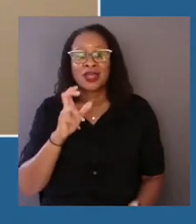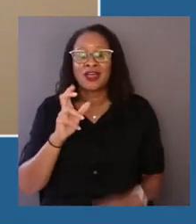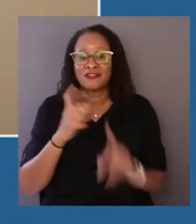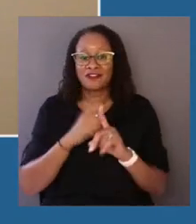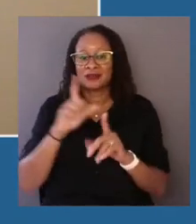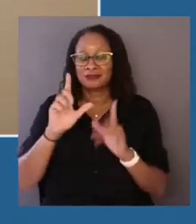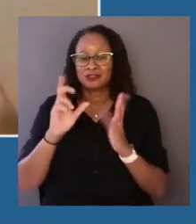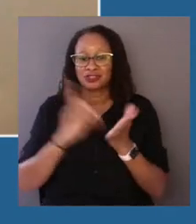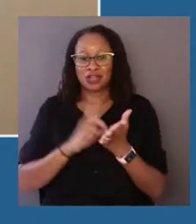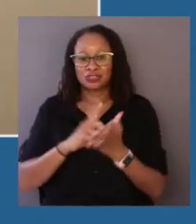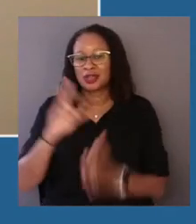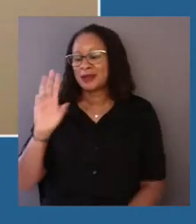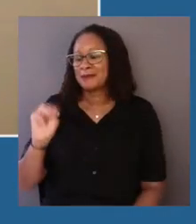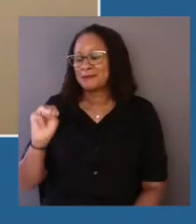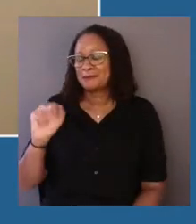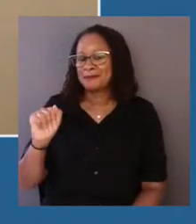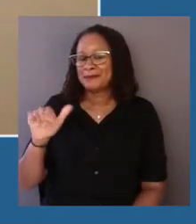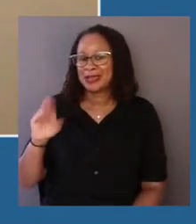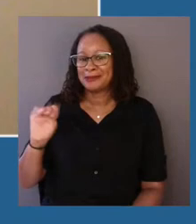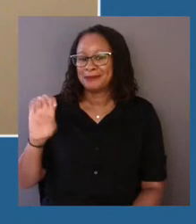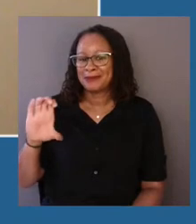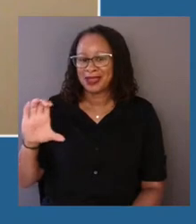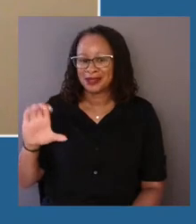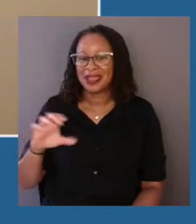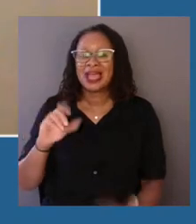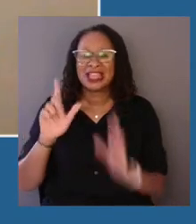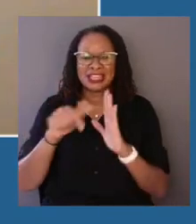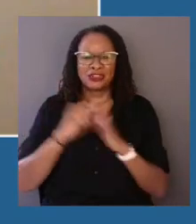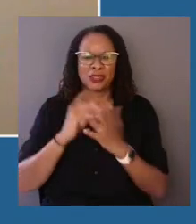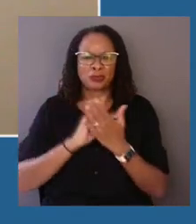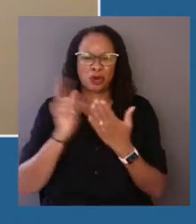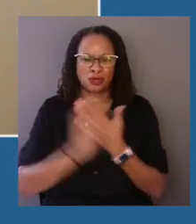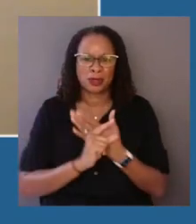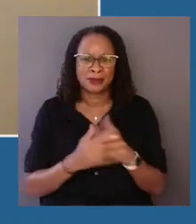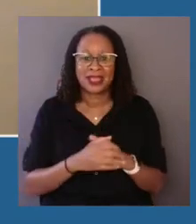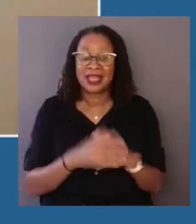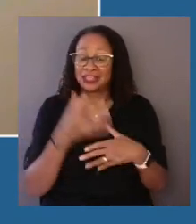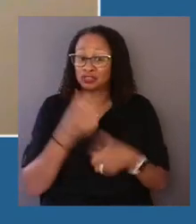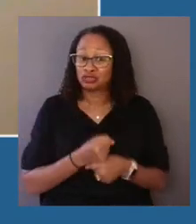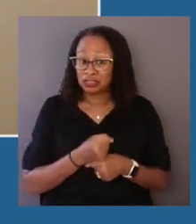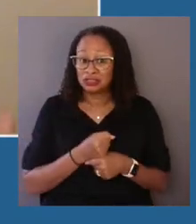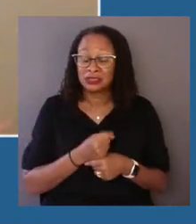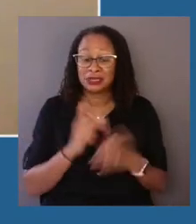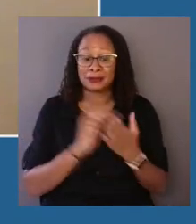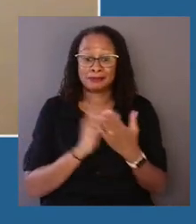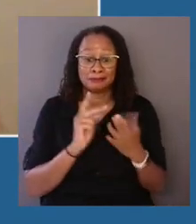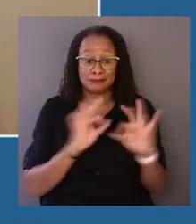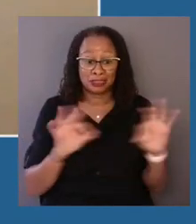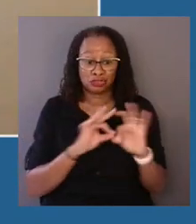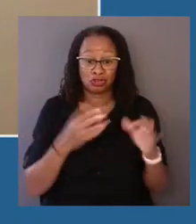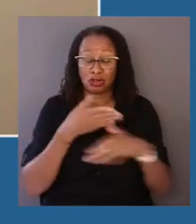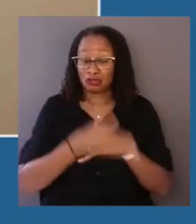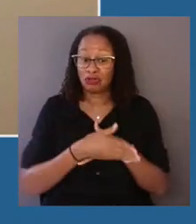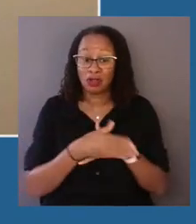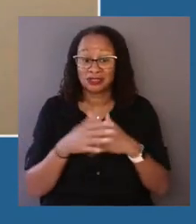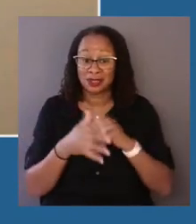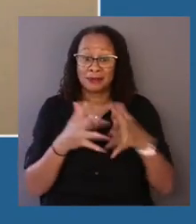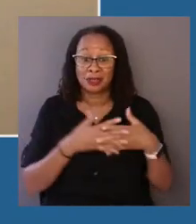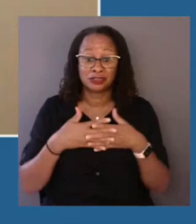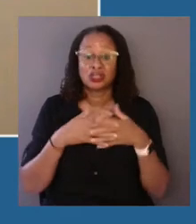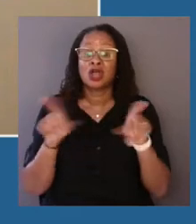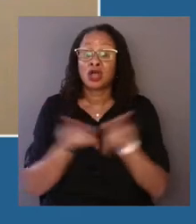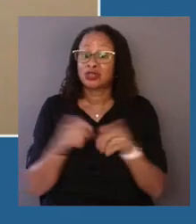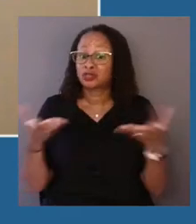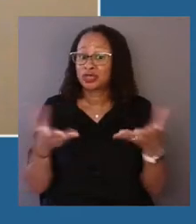later in the program. So they're trusted messengers in communities across America and also here in New York